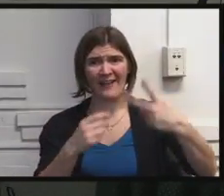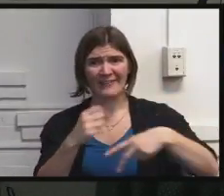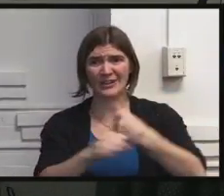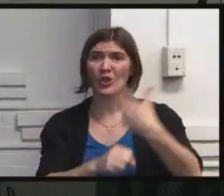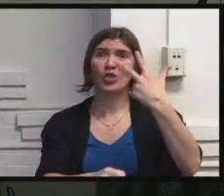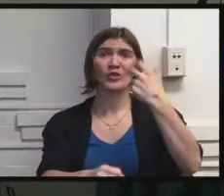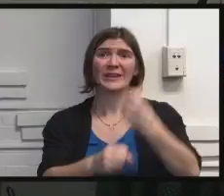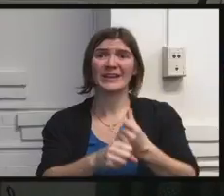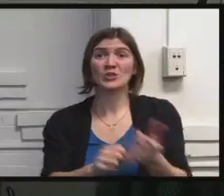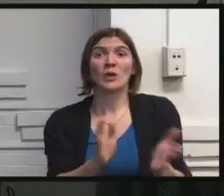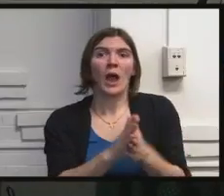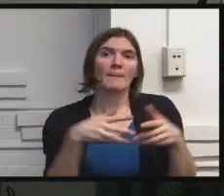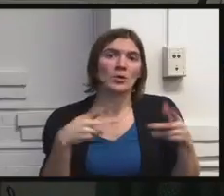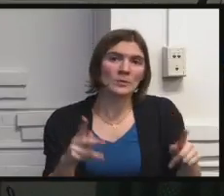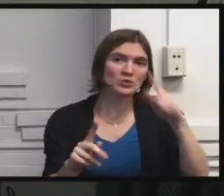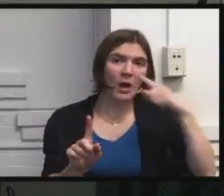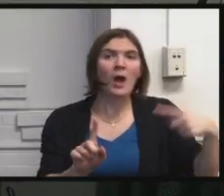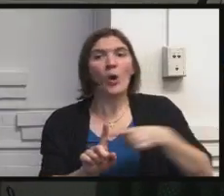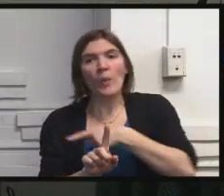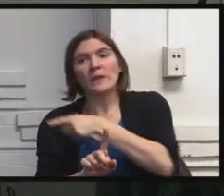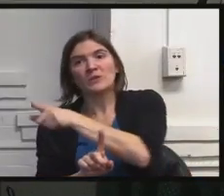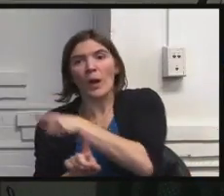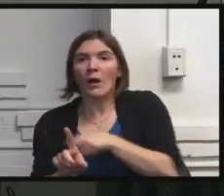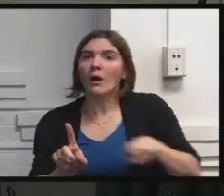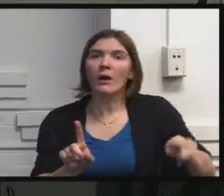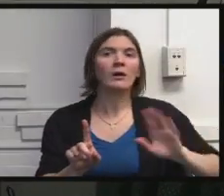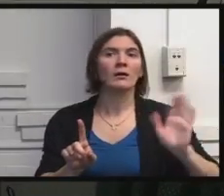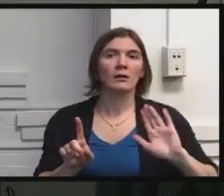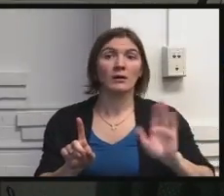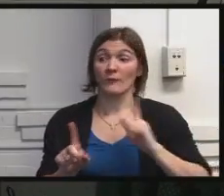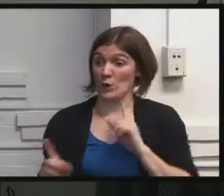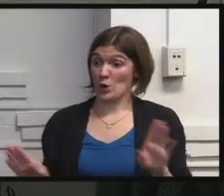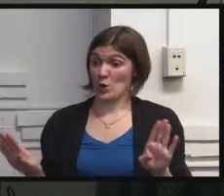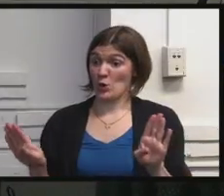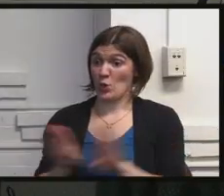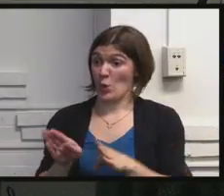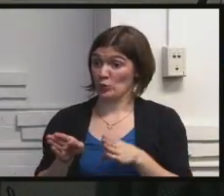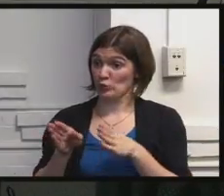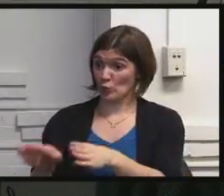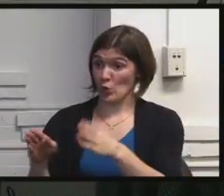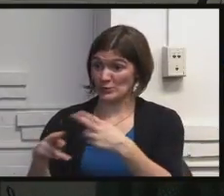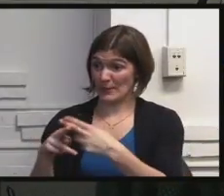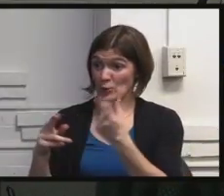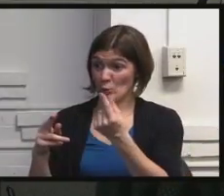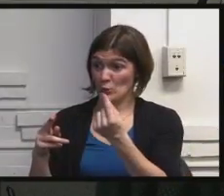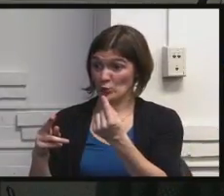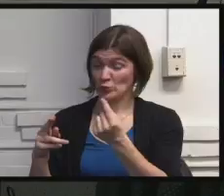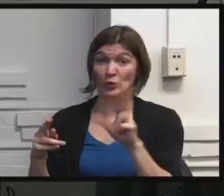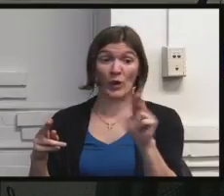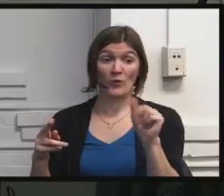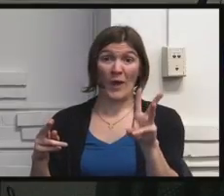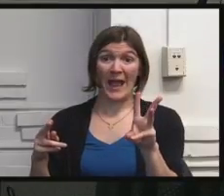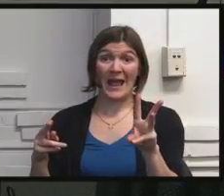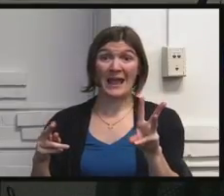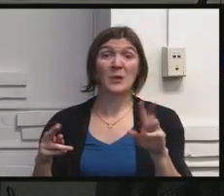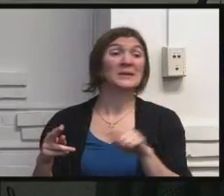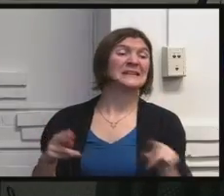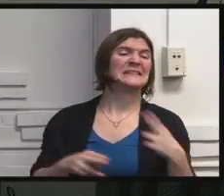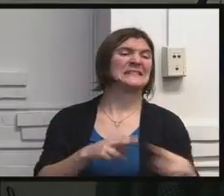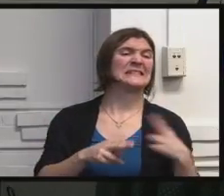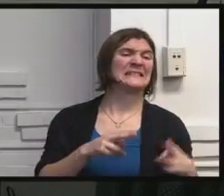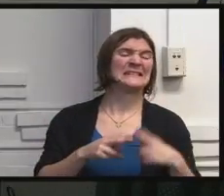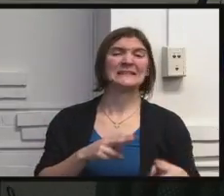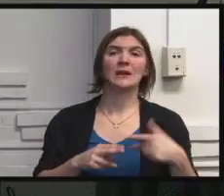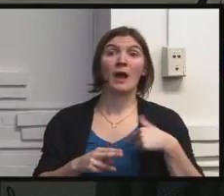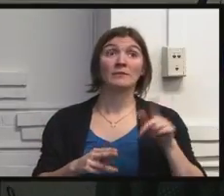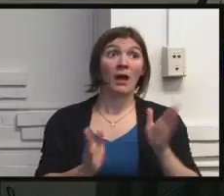3 years to acquire rights. So one of the things we do when we close roads is we minimize those right-of-way impacts, and that allows us to expedite the